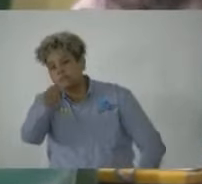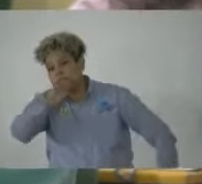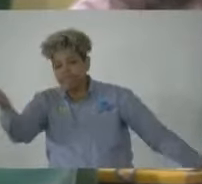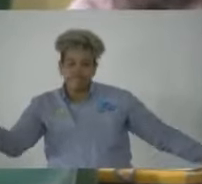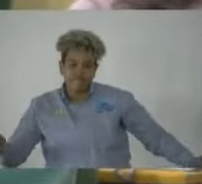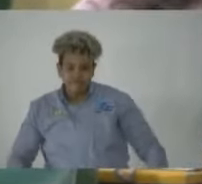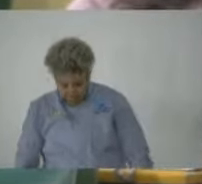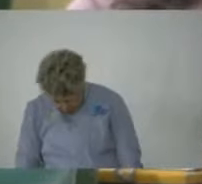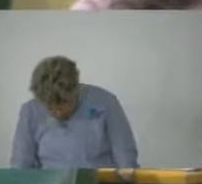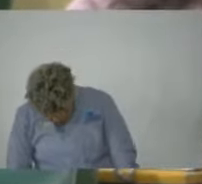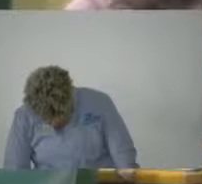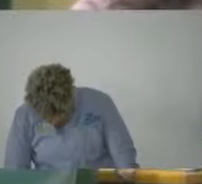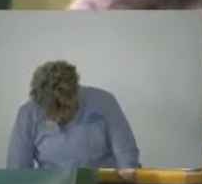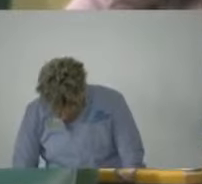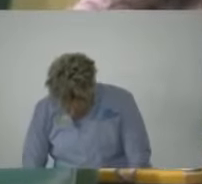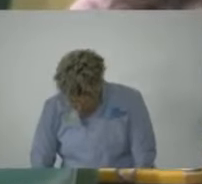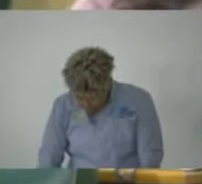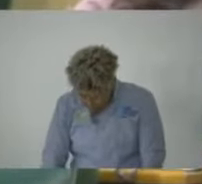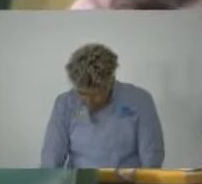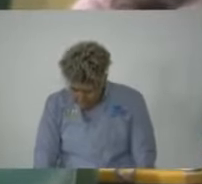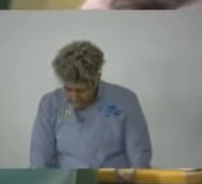$1,000.